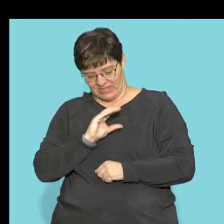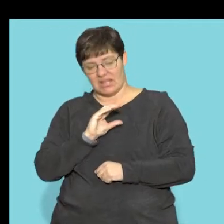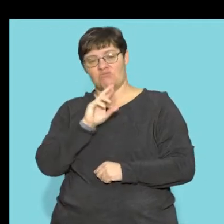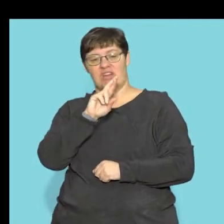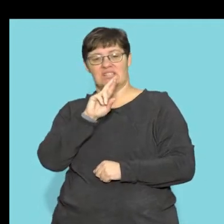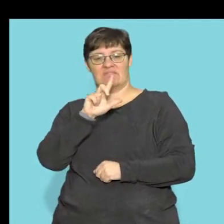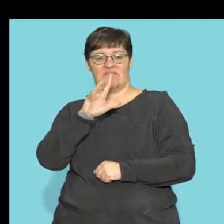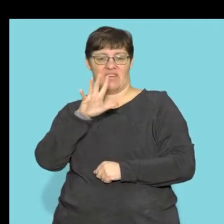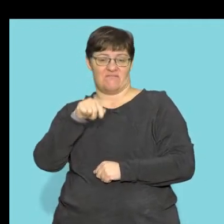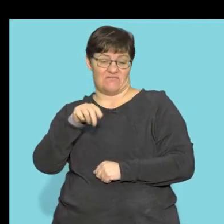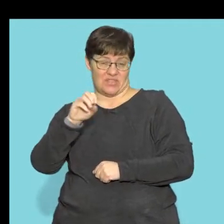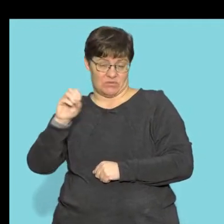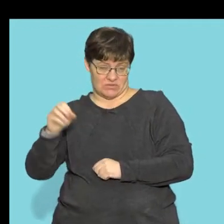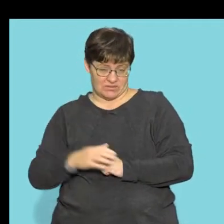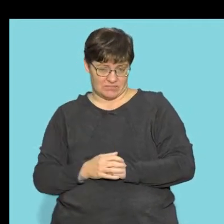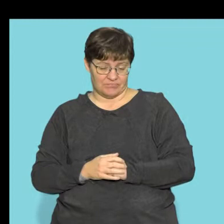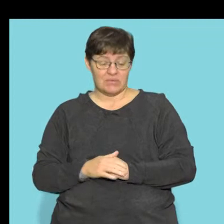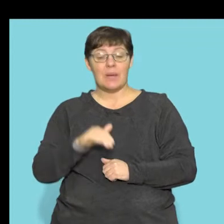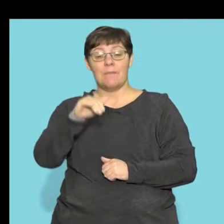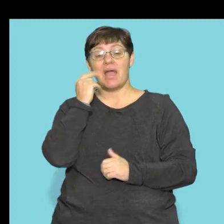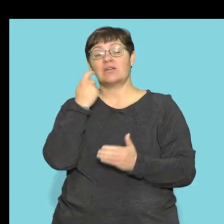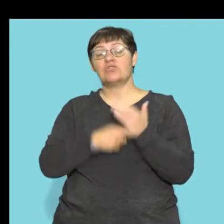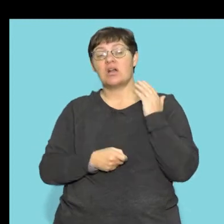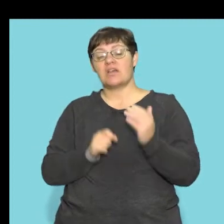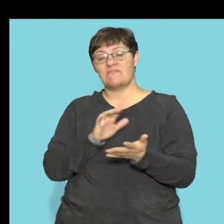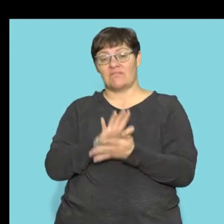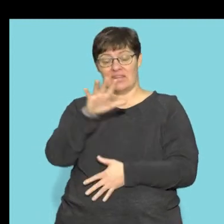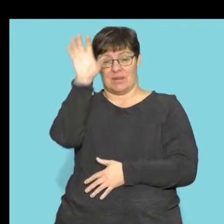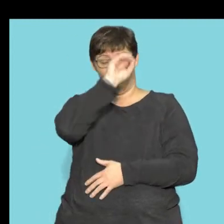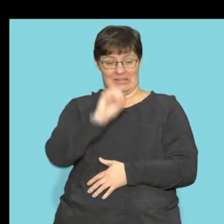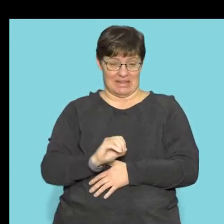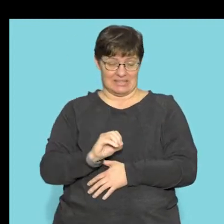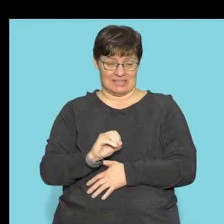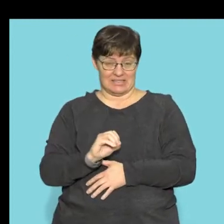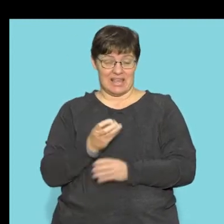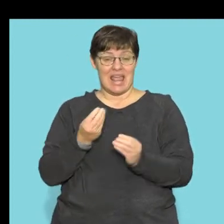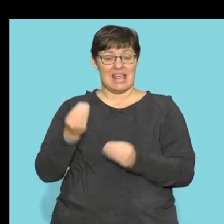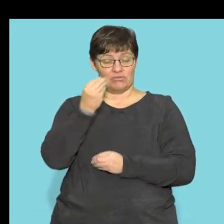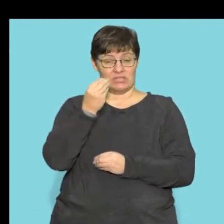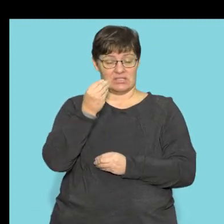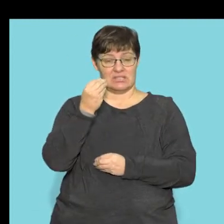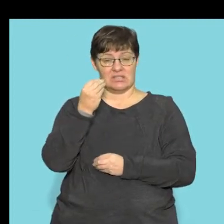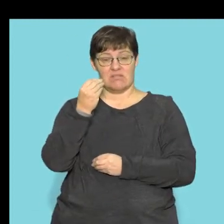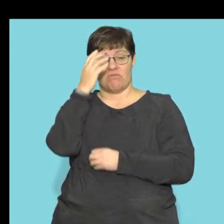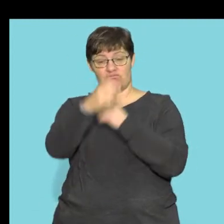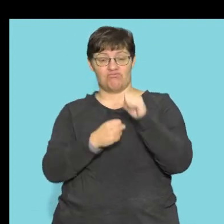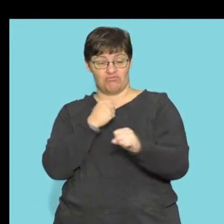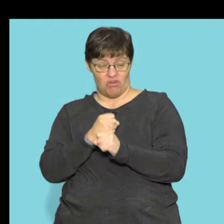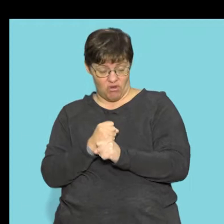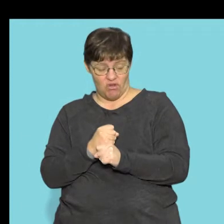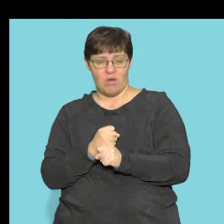75,000. Now, the bank charges interest at 15% per annum, compounded